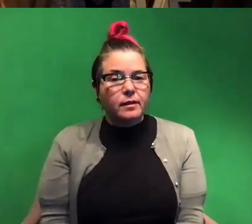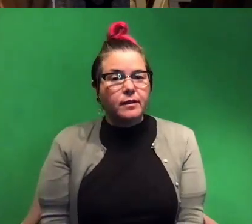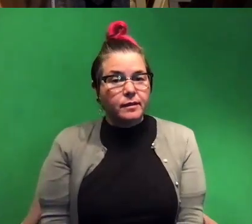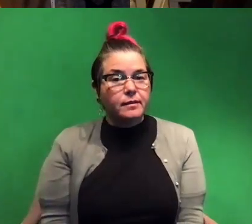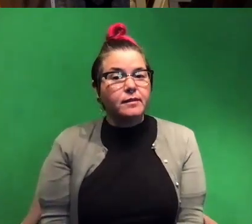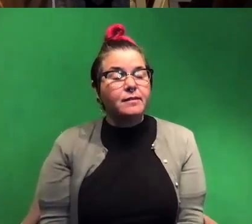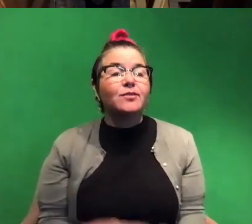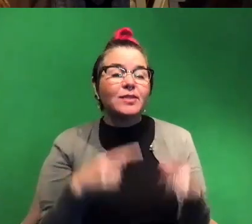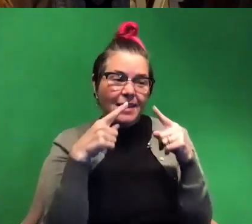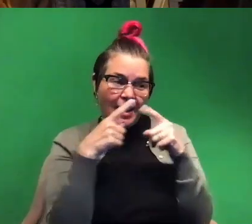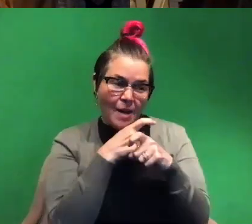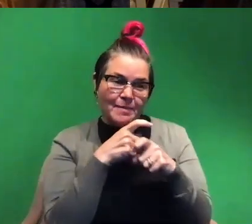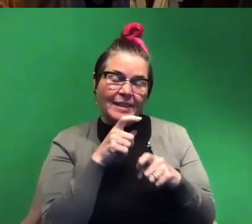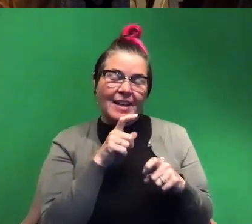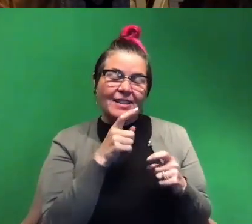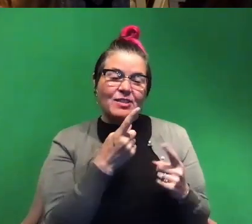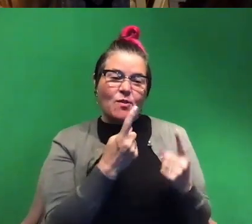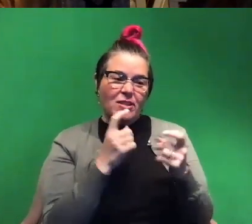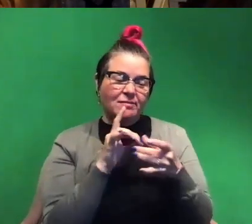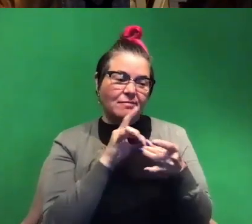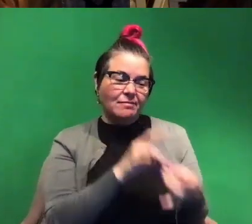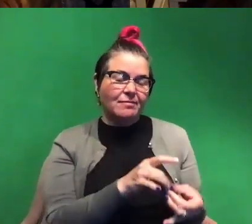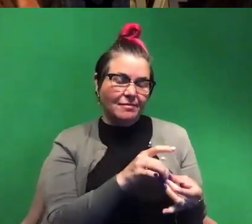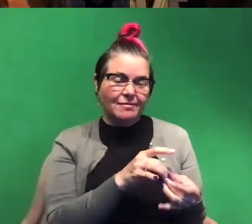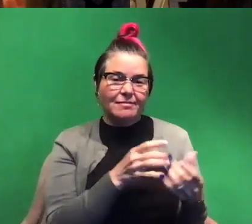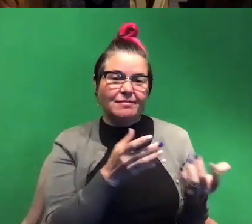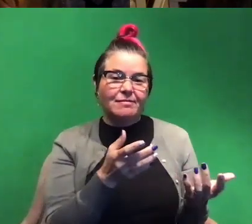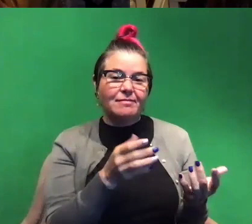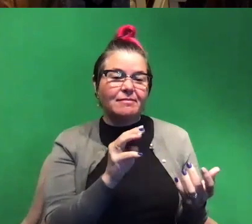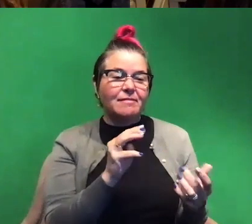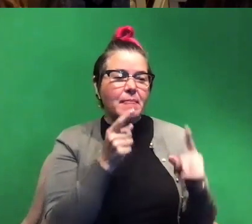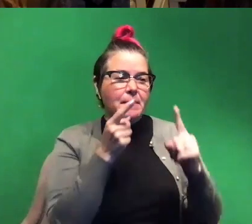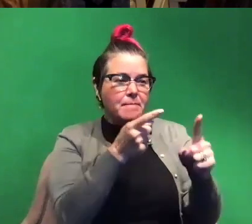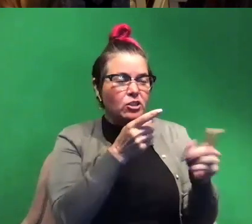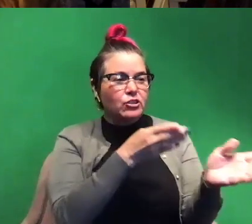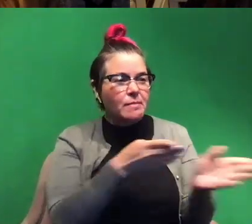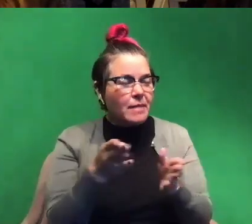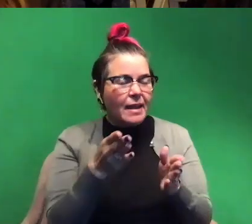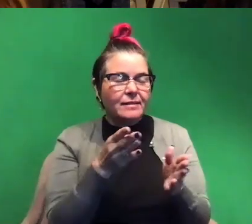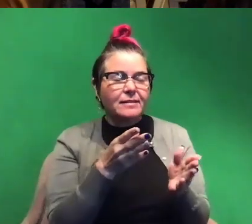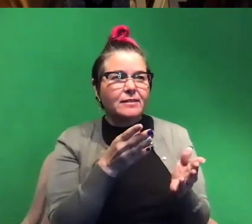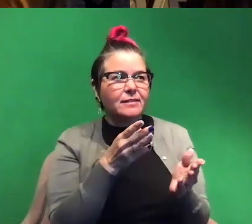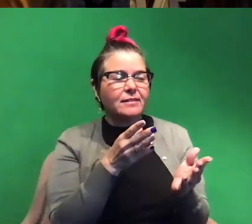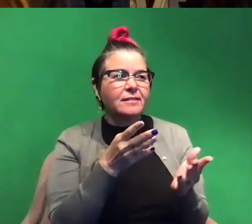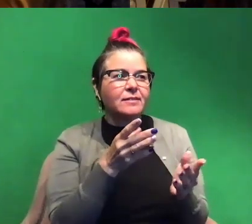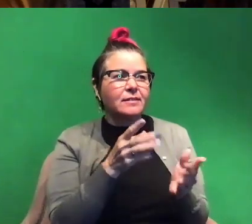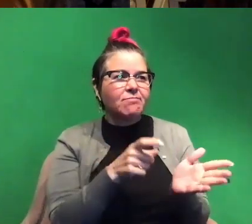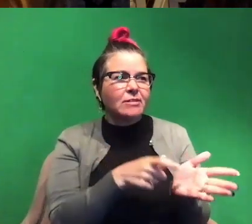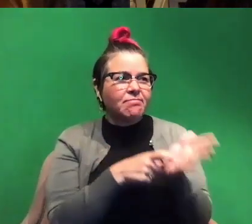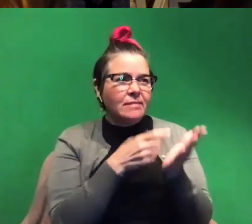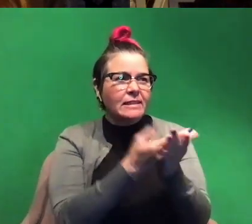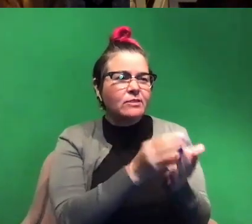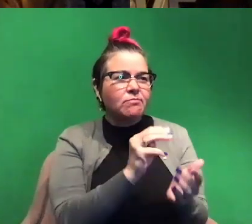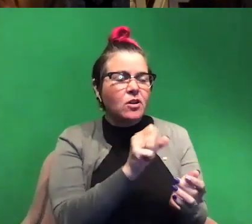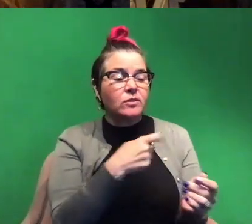very complicated question related to the mission plan that we'll take to go to Mars. Uh-huh. So when we're